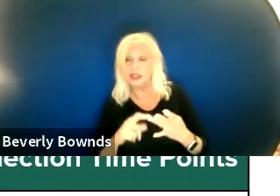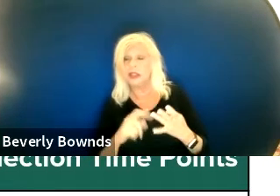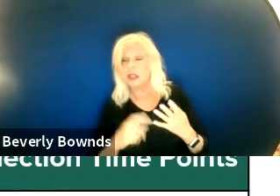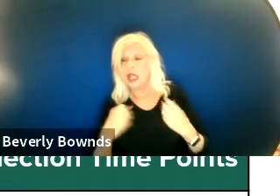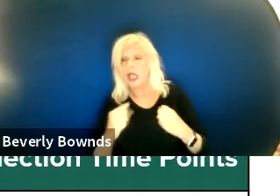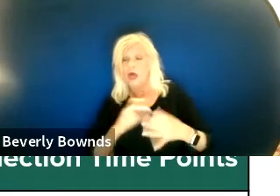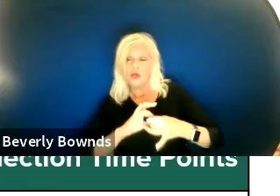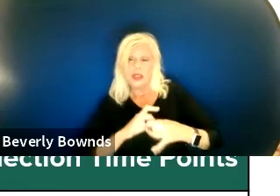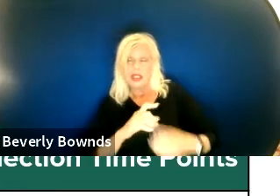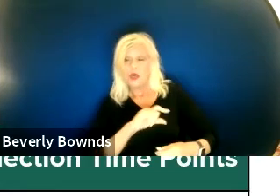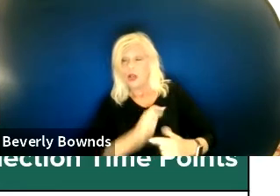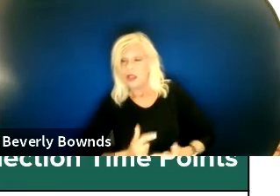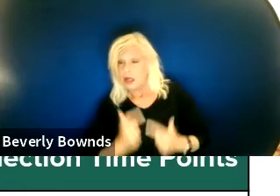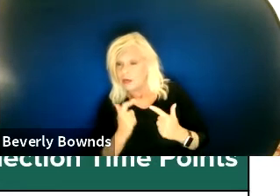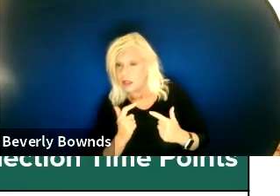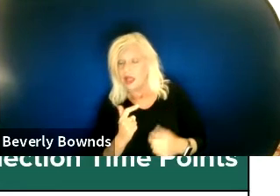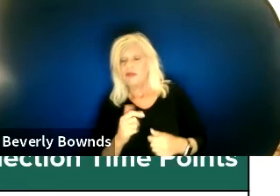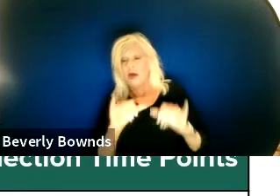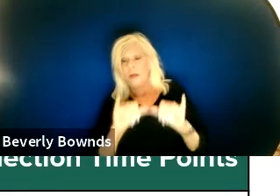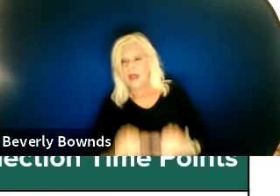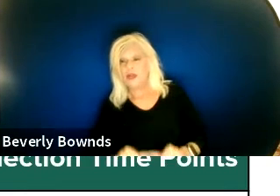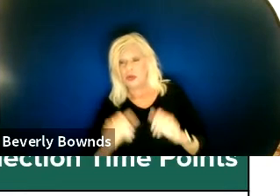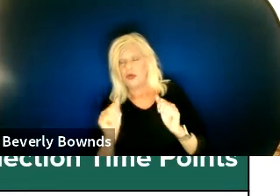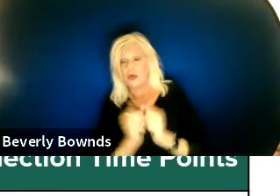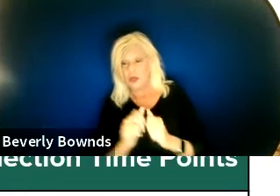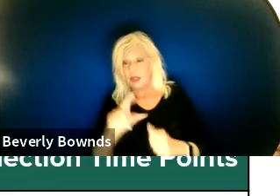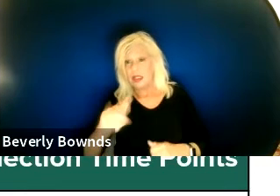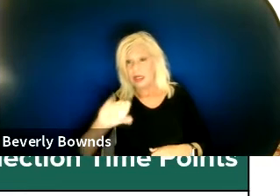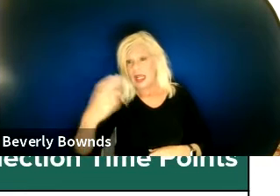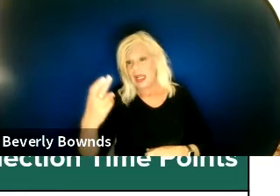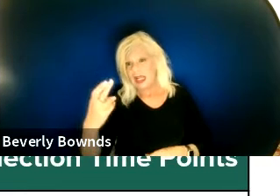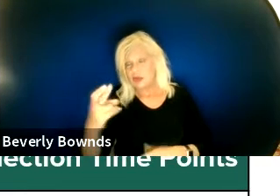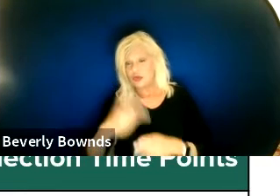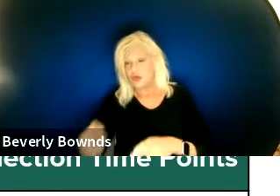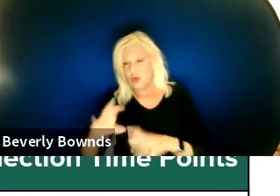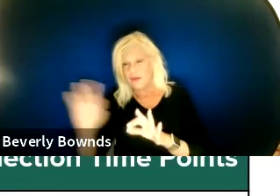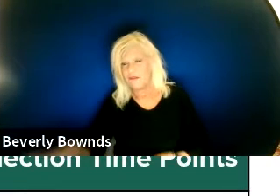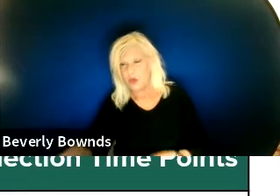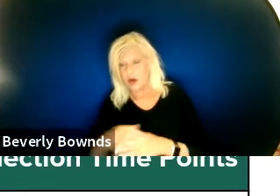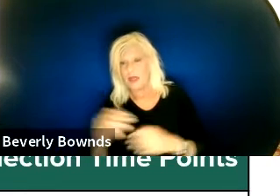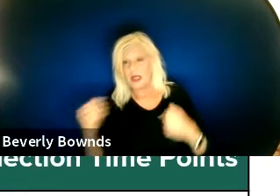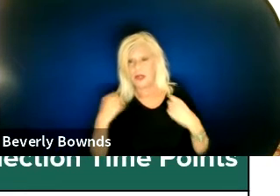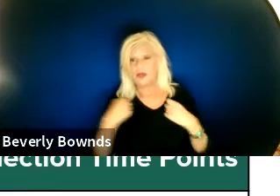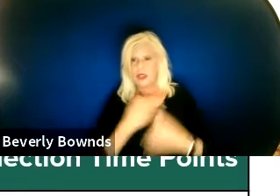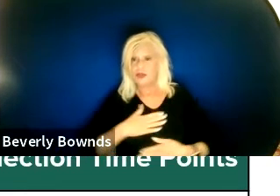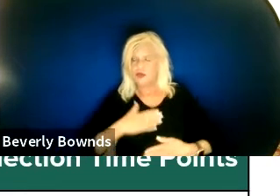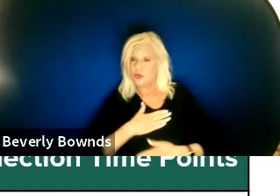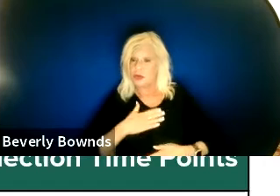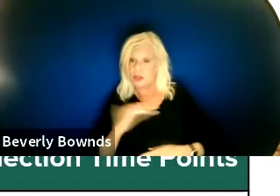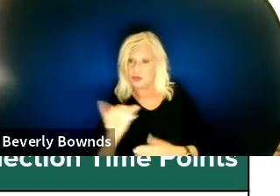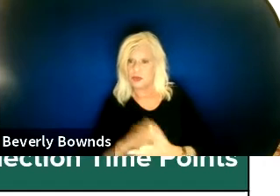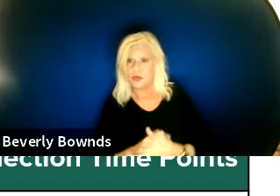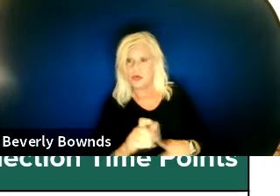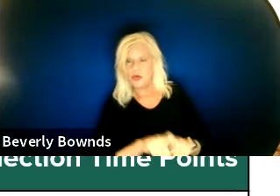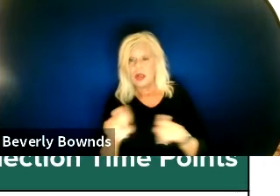health-related quality of life that are measured with the NIH PROMIS short forms, and exercise enjoyment. We